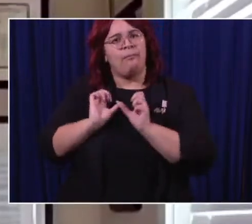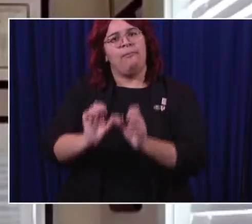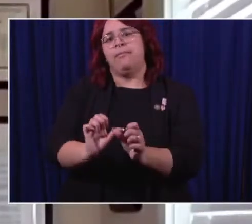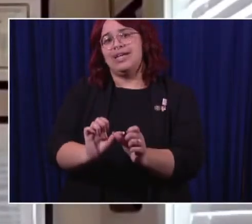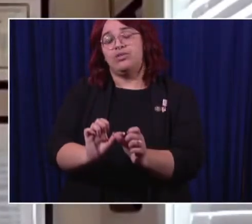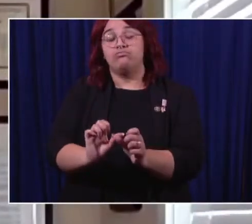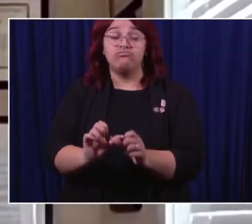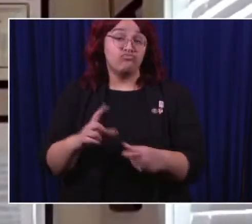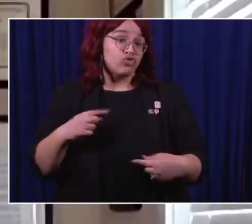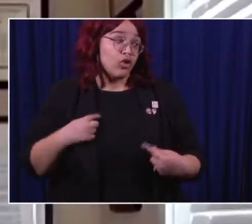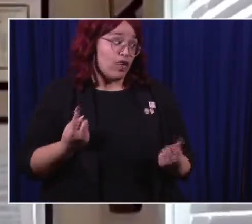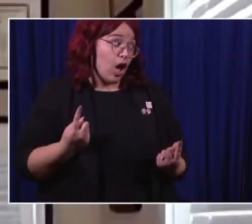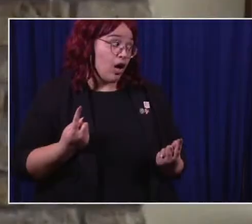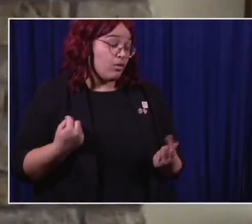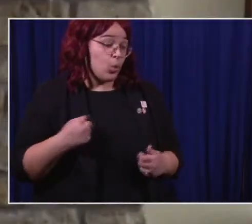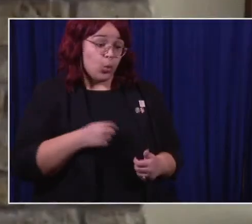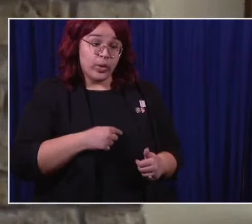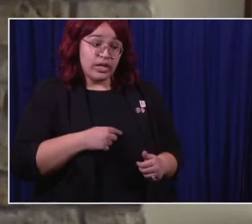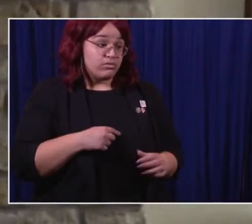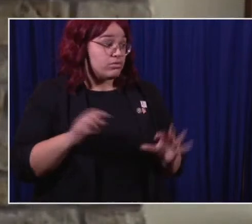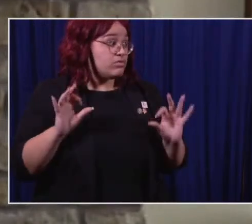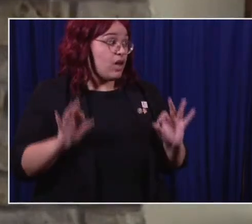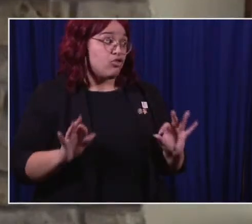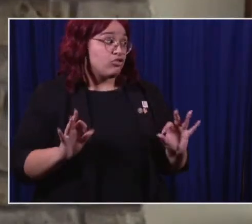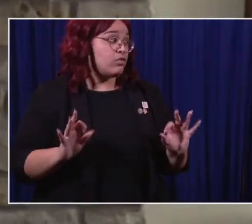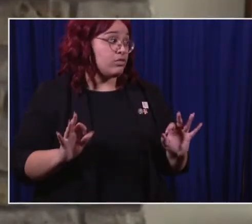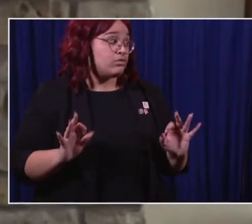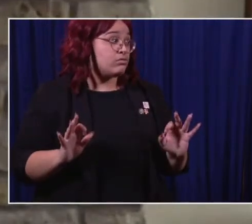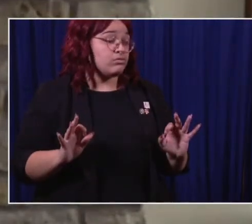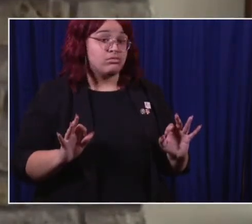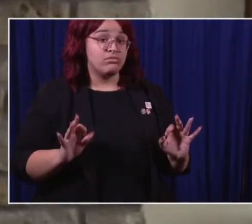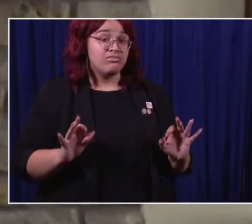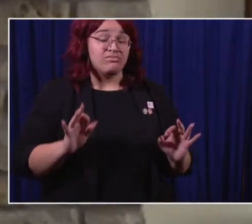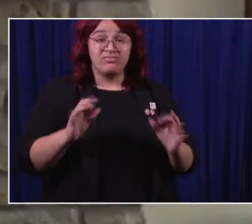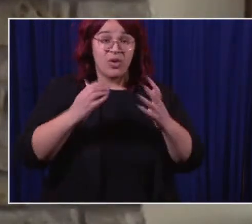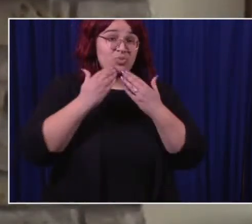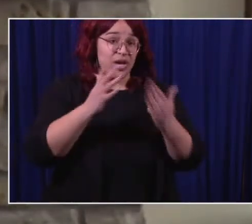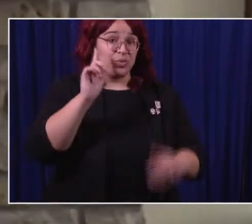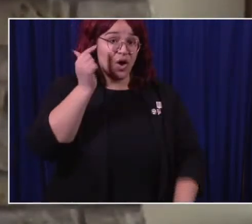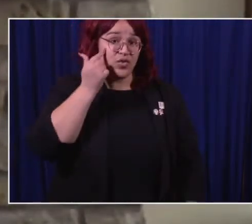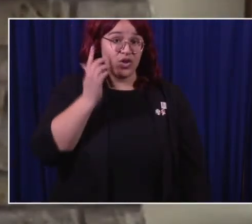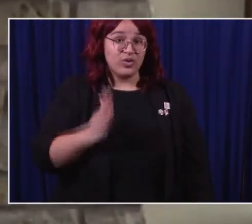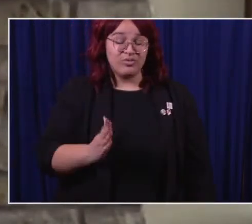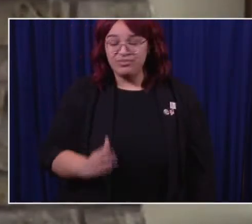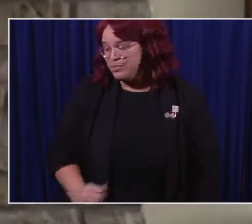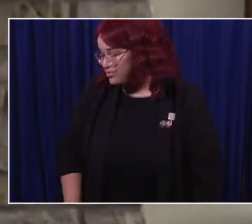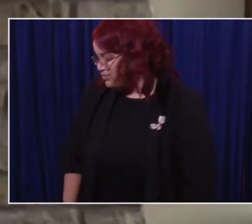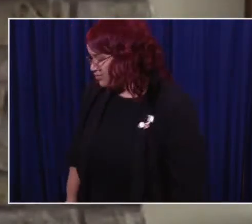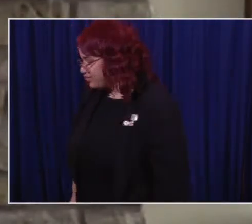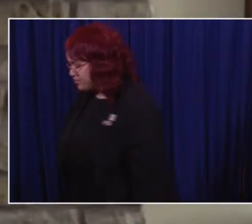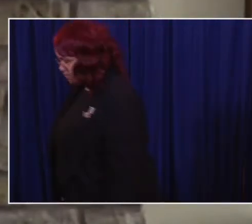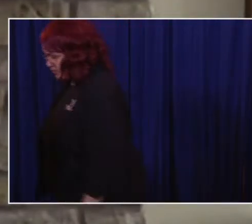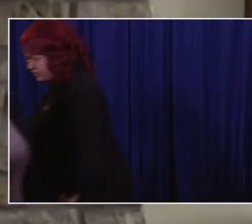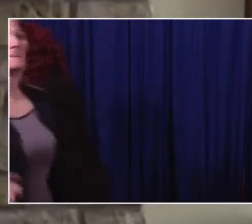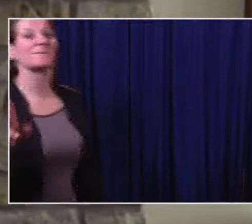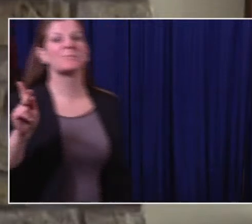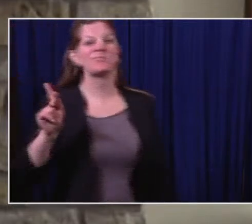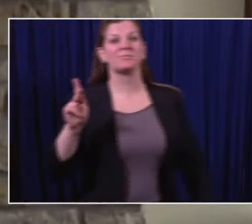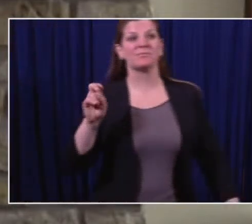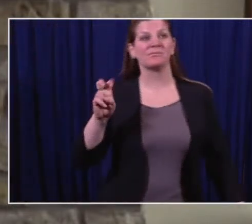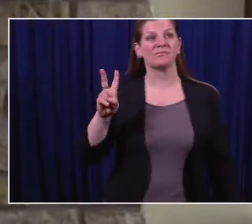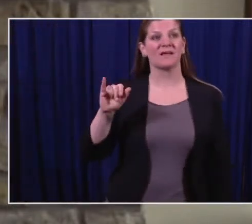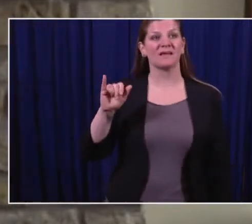with. Thank you, Governor. Thanks, Doctor. Next question is from Kevin Landers at WBNS in